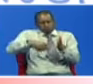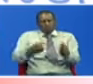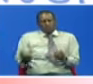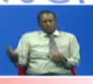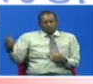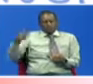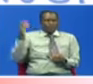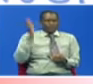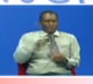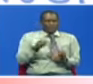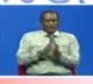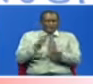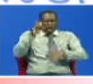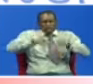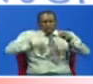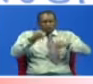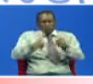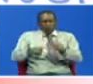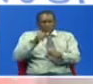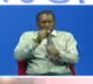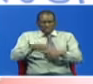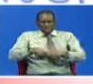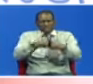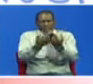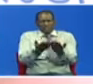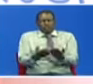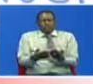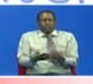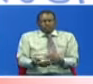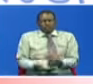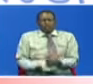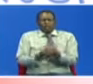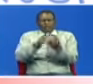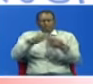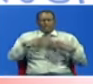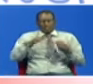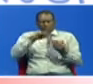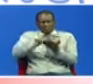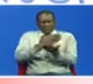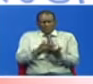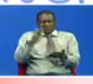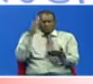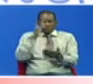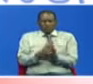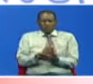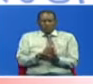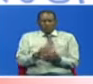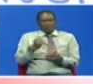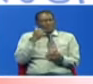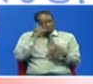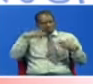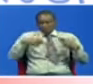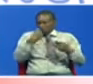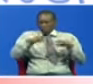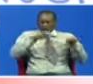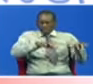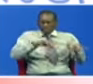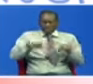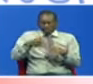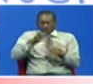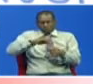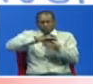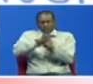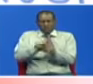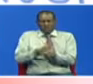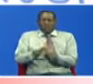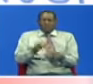and the contribution that we're making towards helping our health sector and indeed the patients that are suffering from this disease, that they can